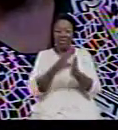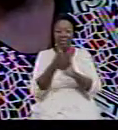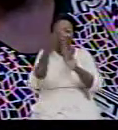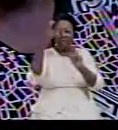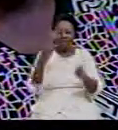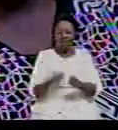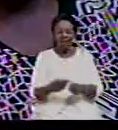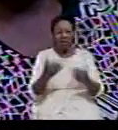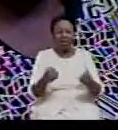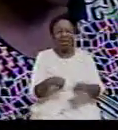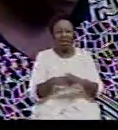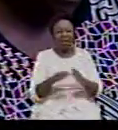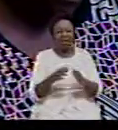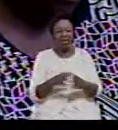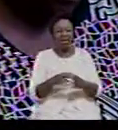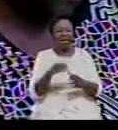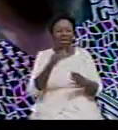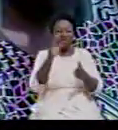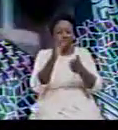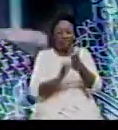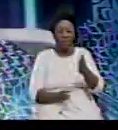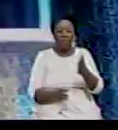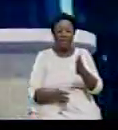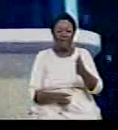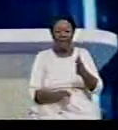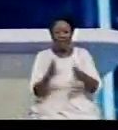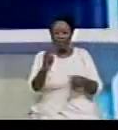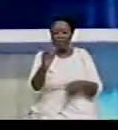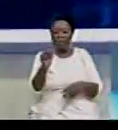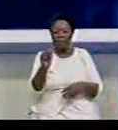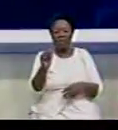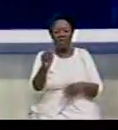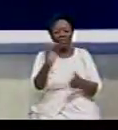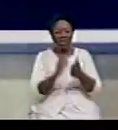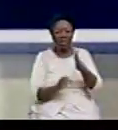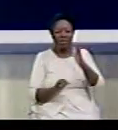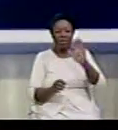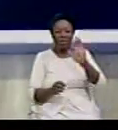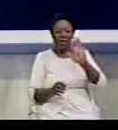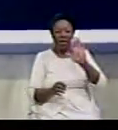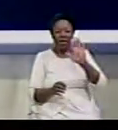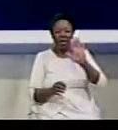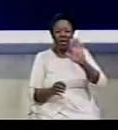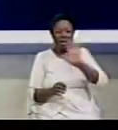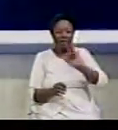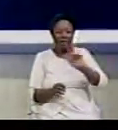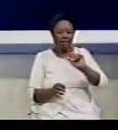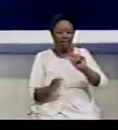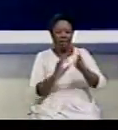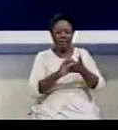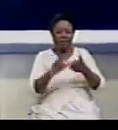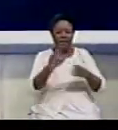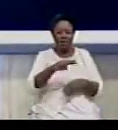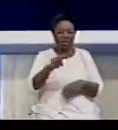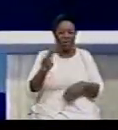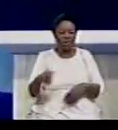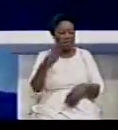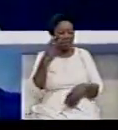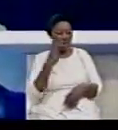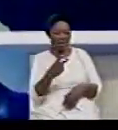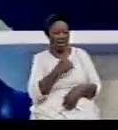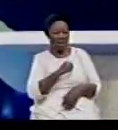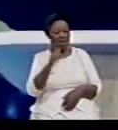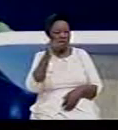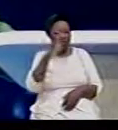chapter 15. Chapter 15 of Matthew. And we're looking at verse 22. And behold, a woman